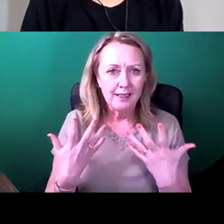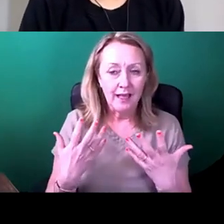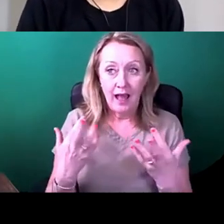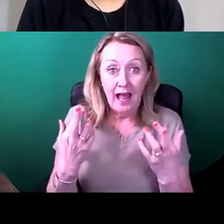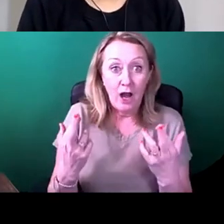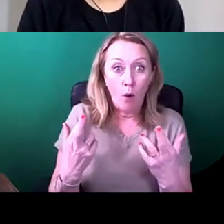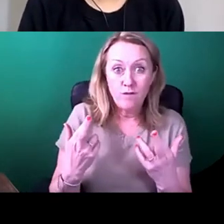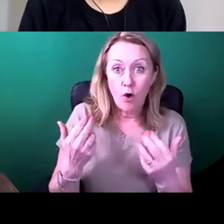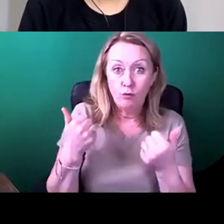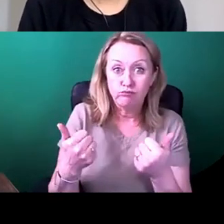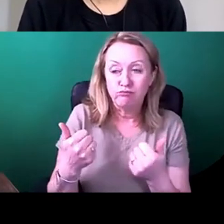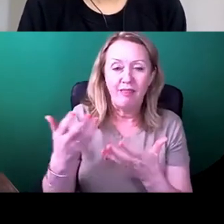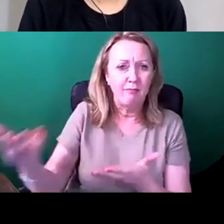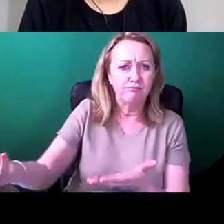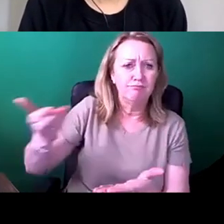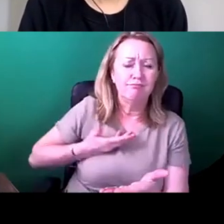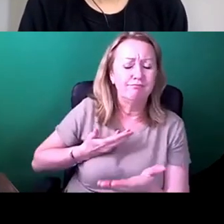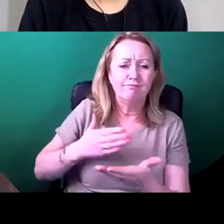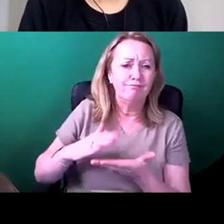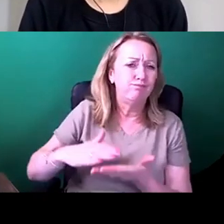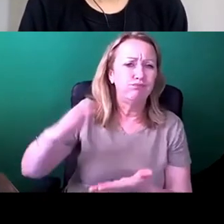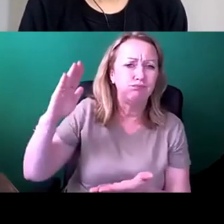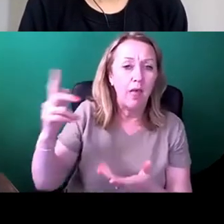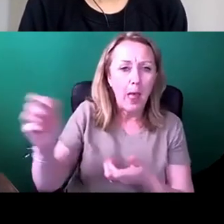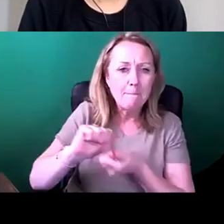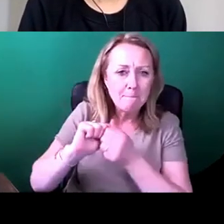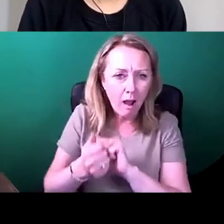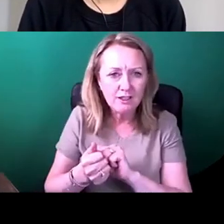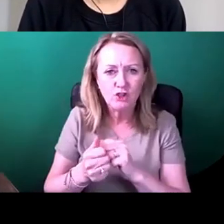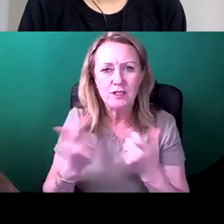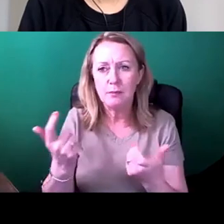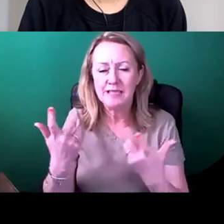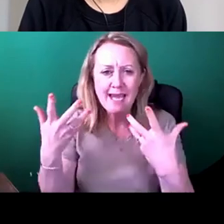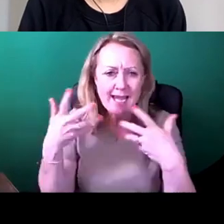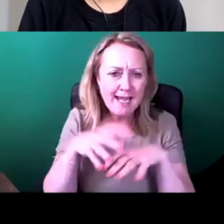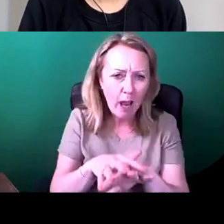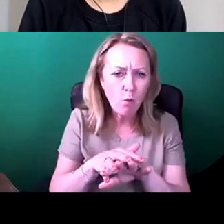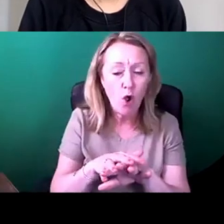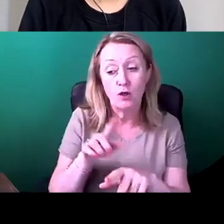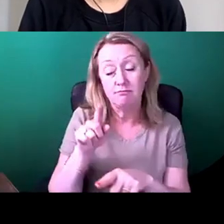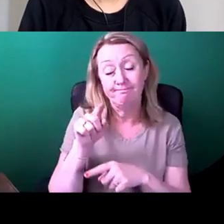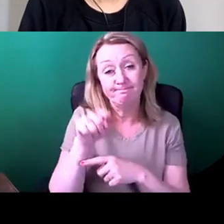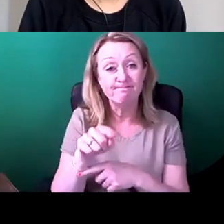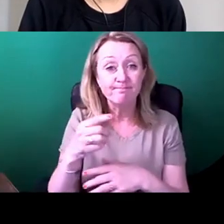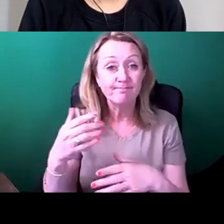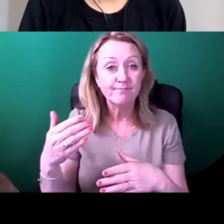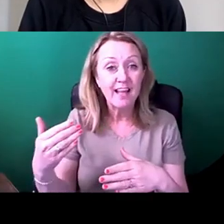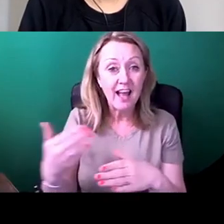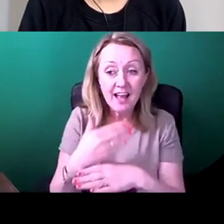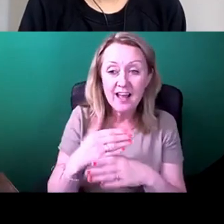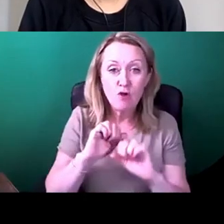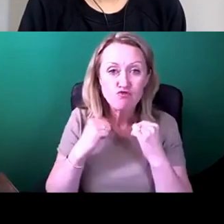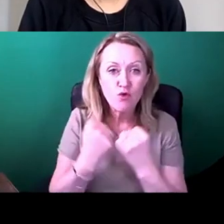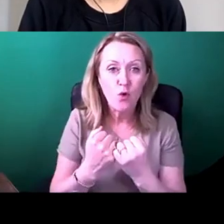been paid back 100-fold. The partnership and network which leads the programme is an active group of curators,